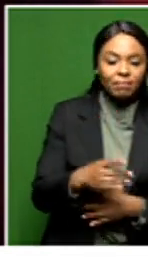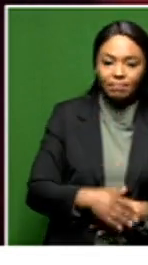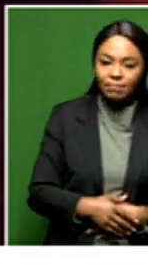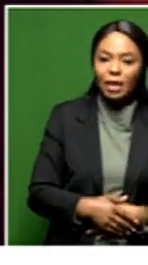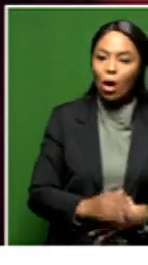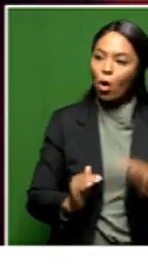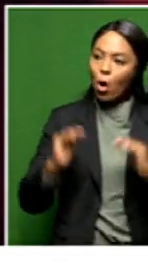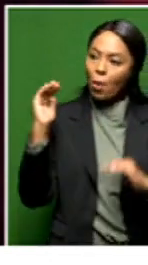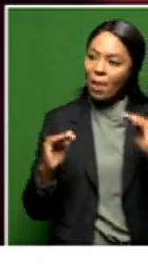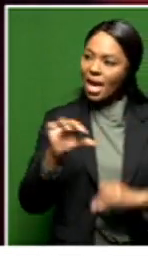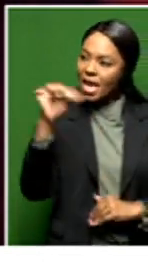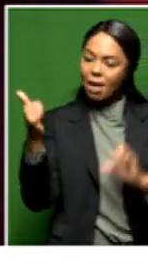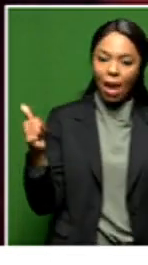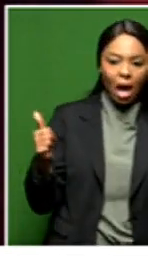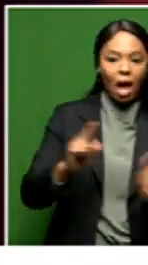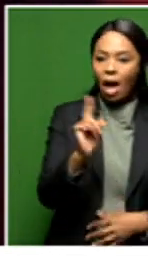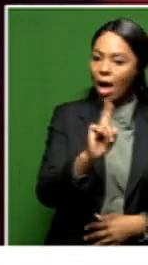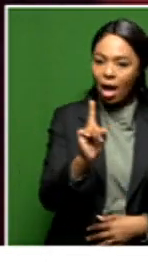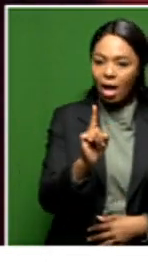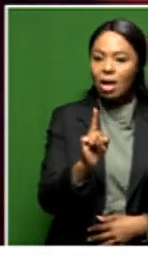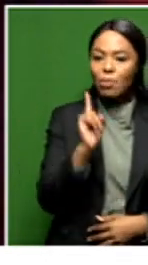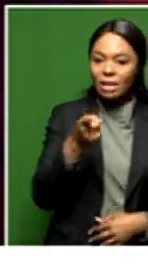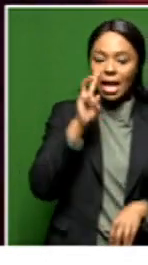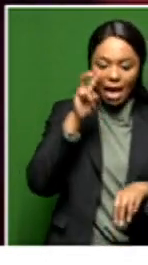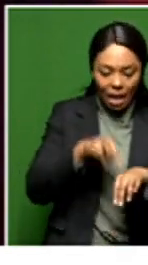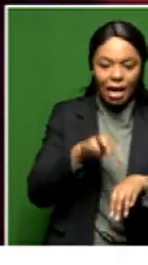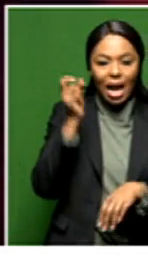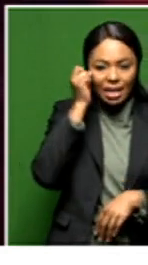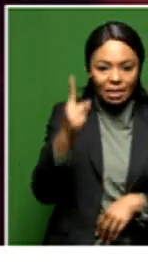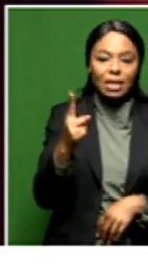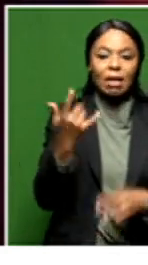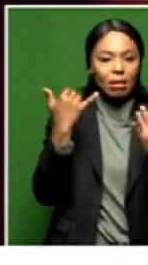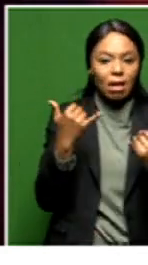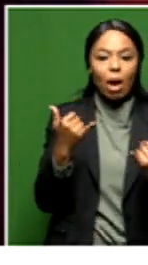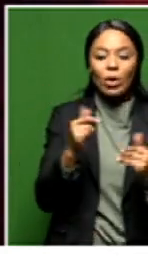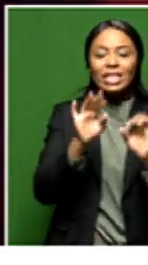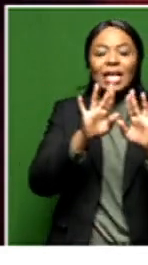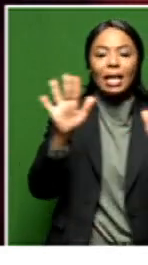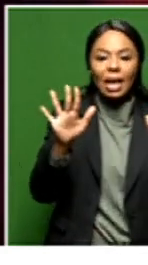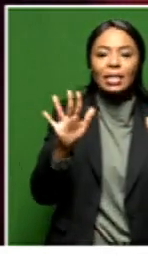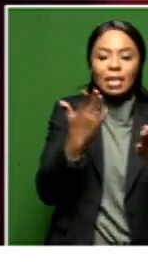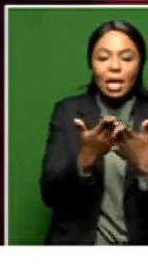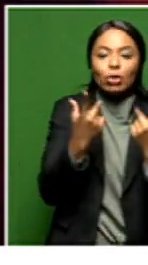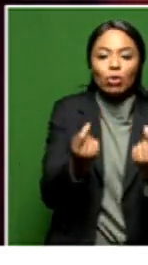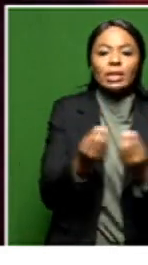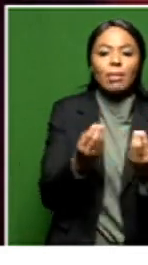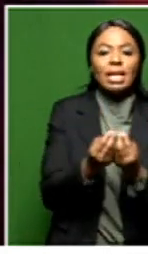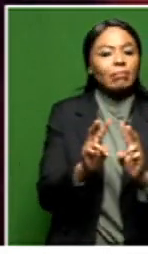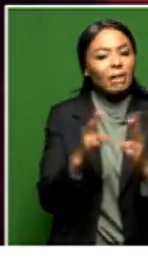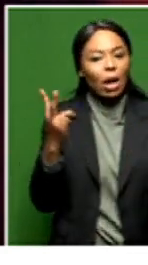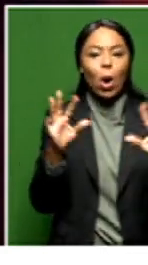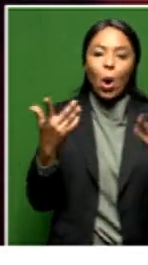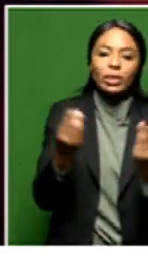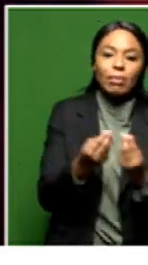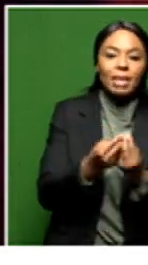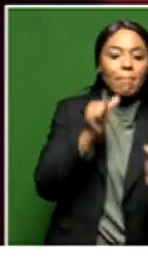comparing yourself to your neighbor. Understand the value of 10 rand for you versus 10 rand for your neighbor may be different, but I'll say save for a rainy day and